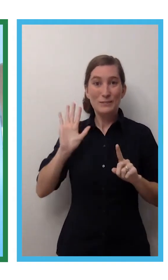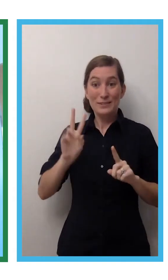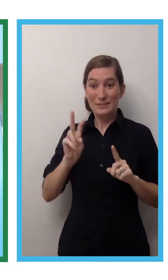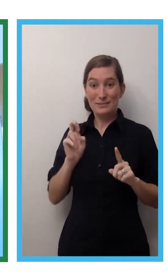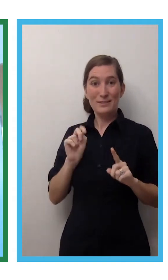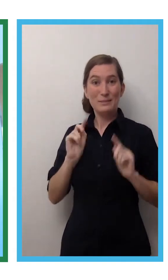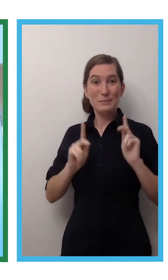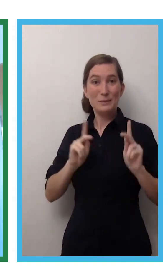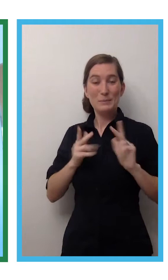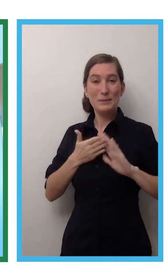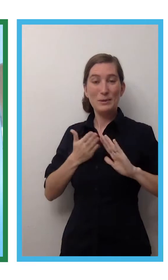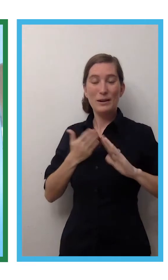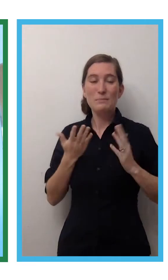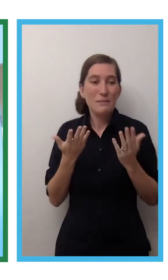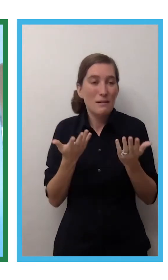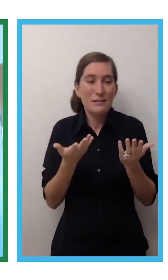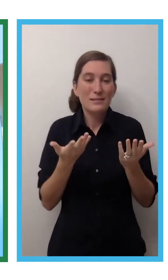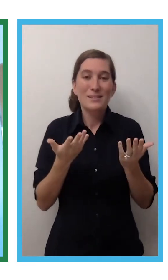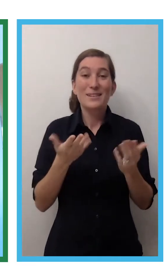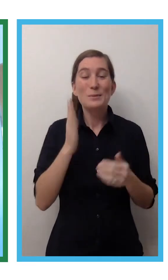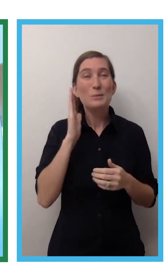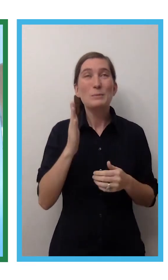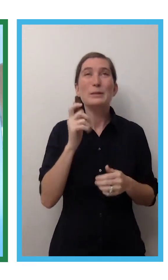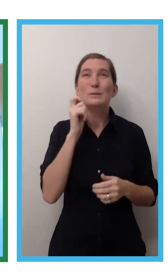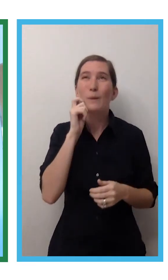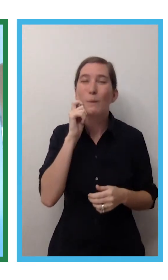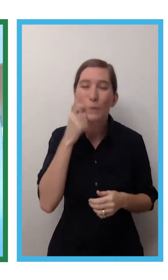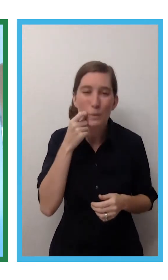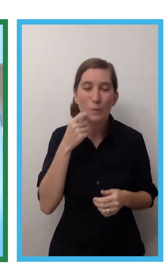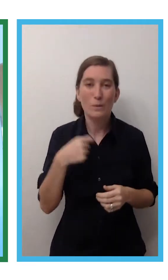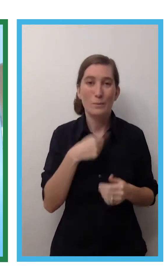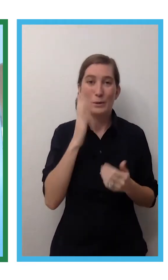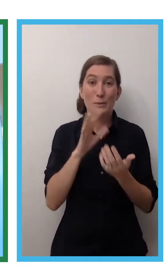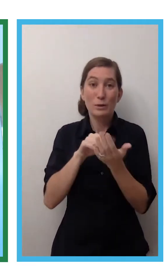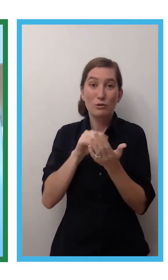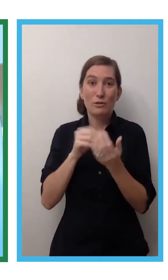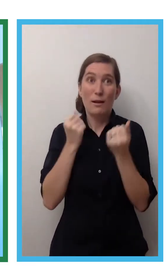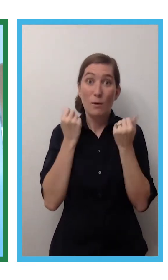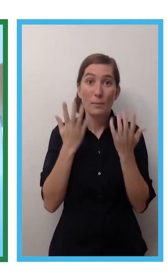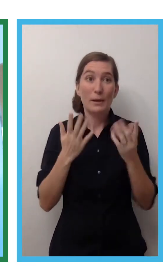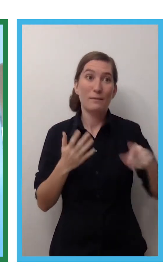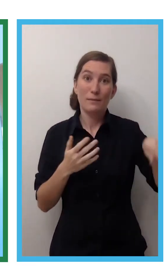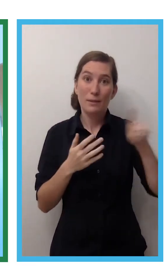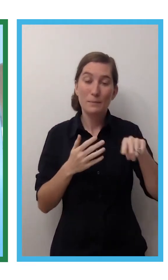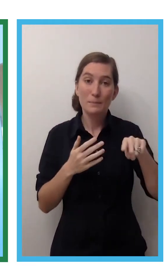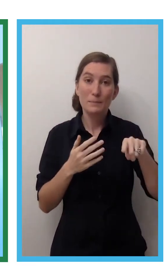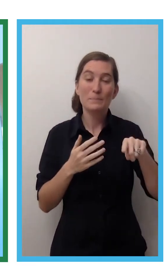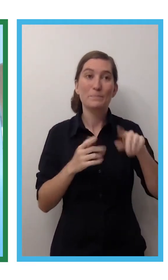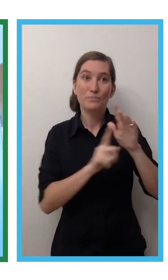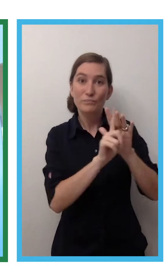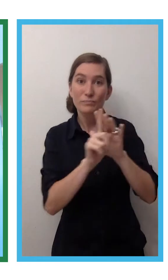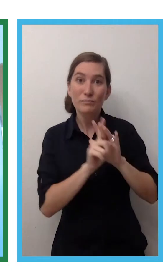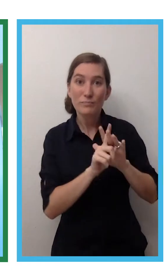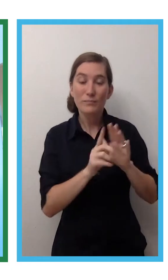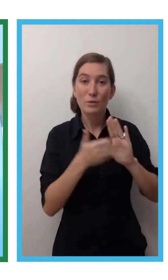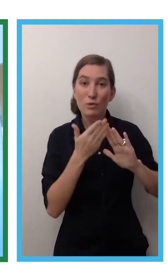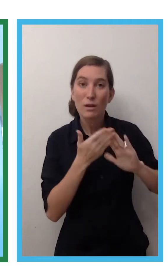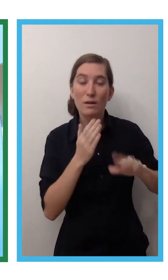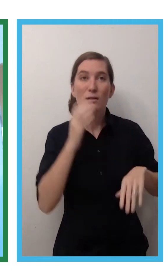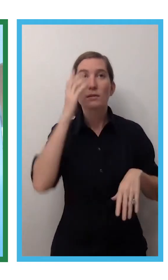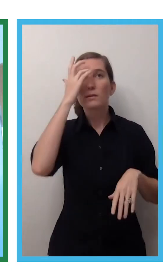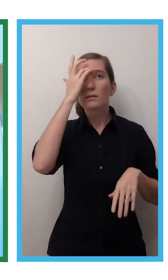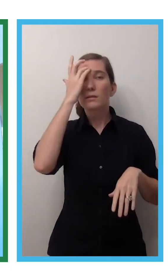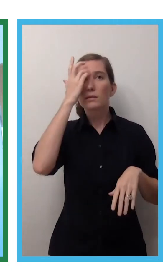this is going to be just so cool. We're going to find out about their barriers to entrepreneurship, the obstacles that got in the way, how